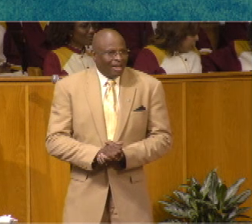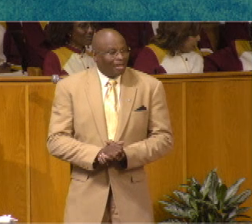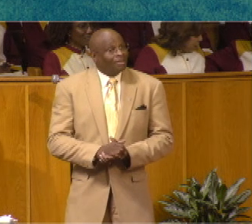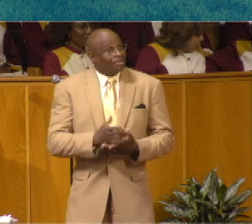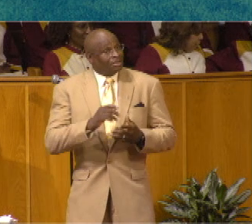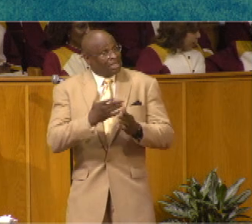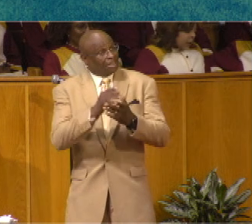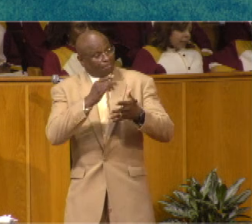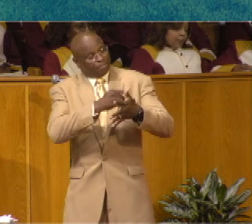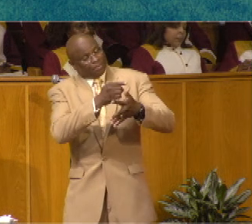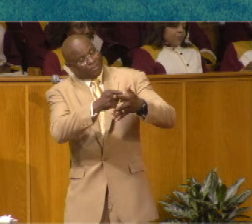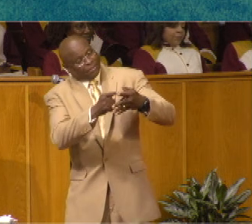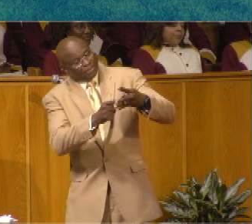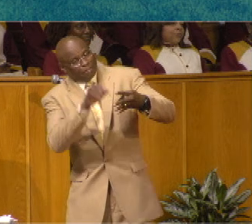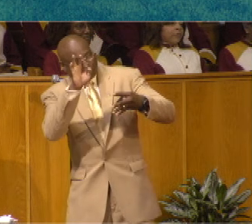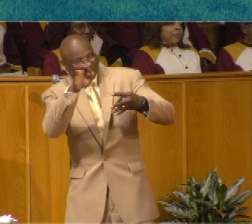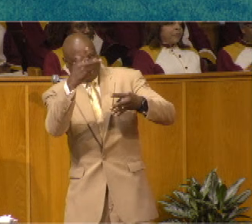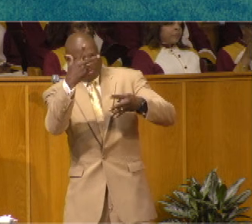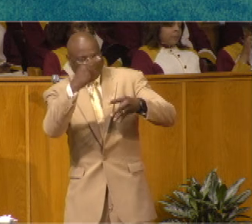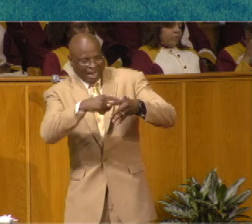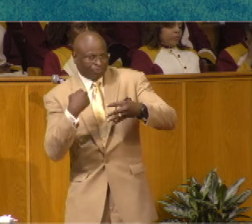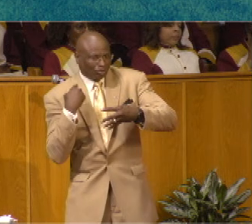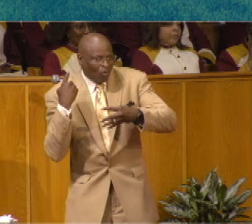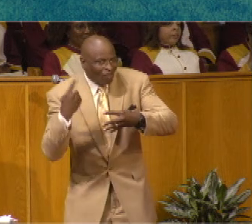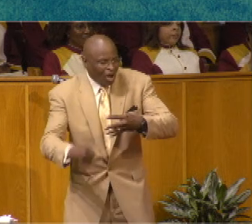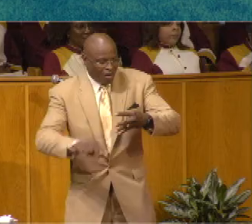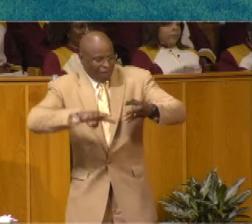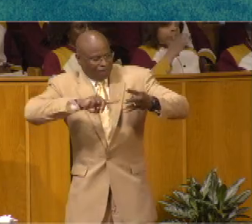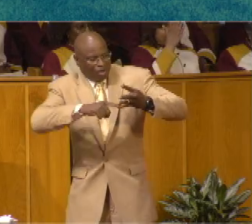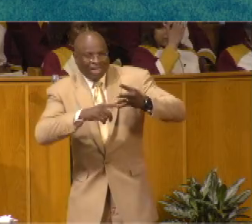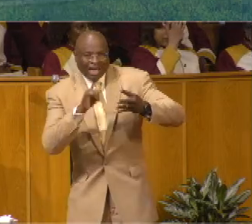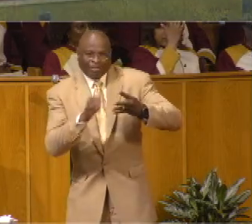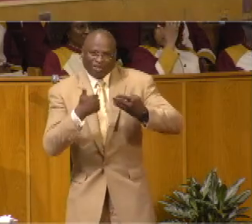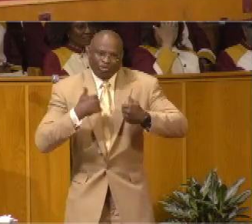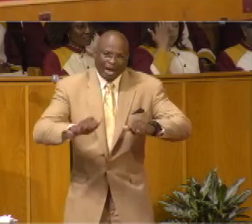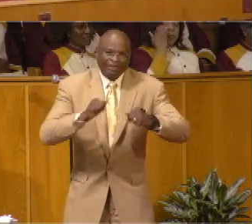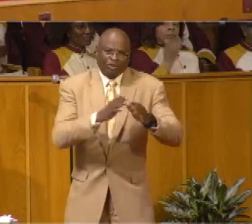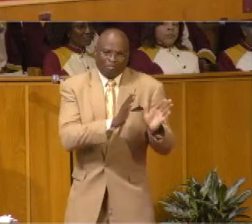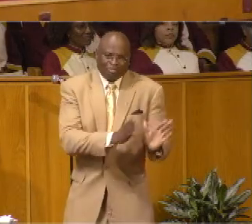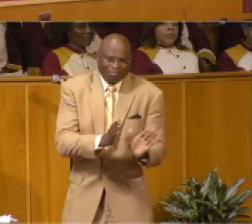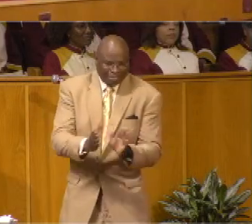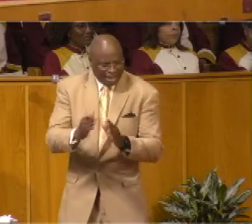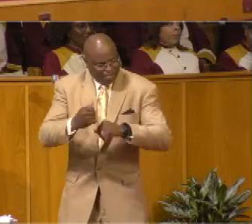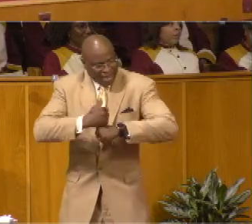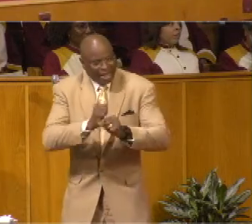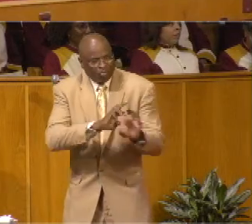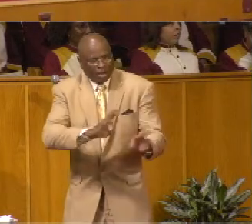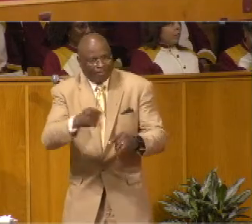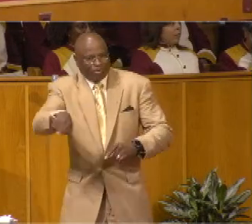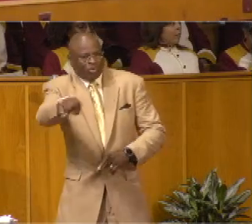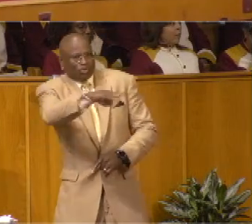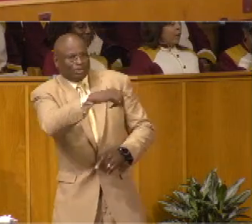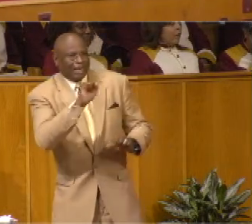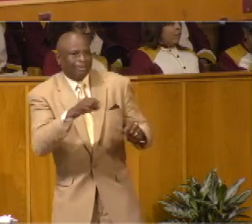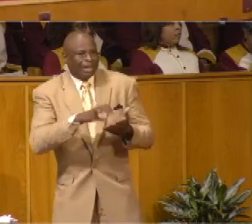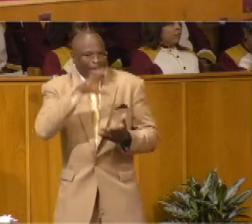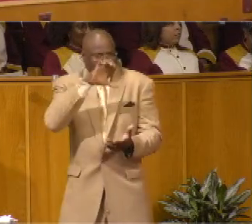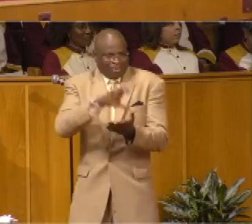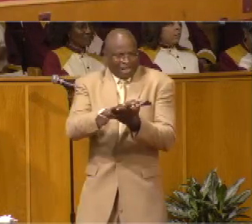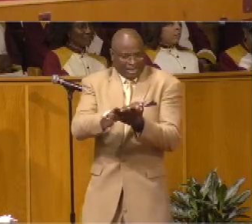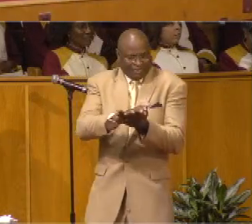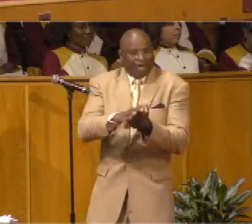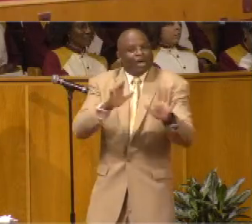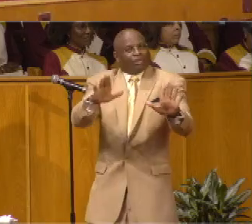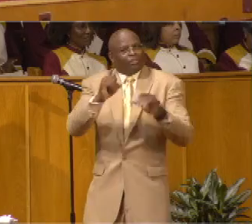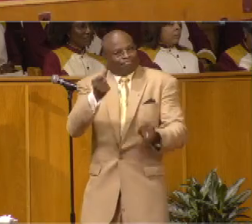In this series on the Holy Spirit, we've been attempting to lay a foundation that will enable us as believers to